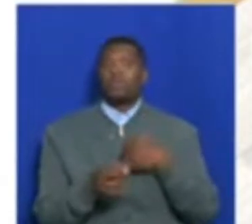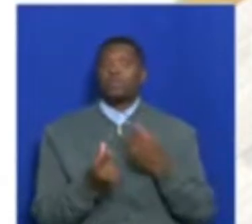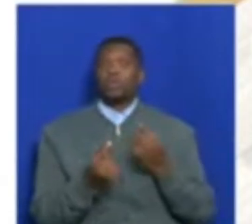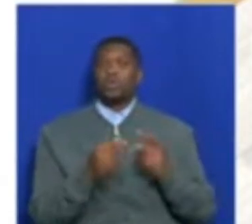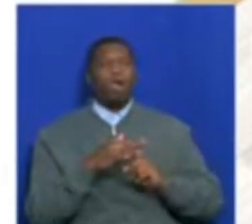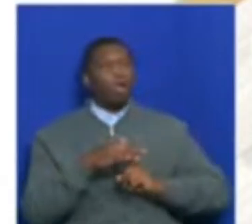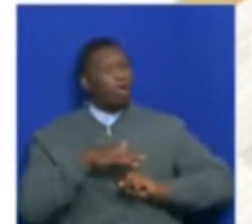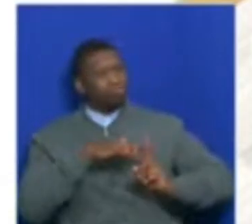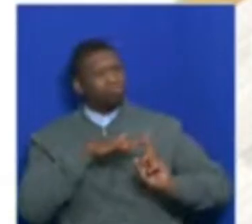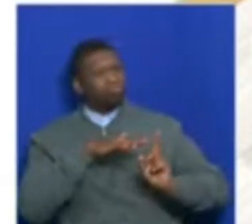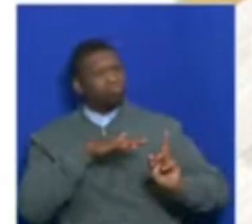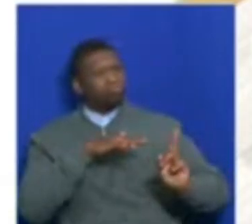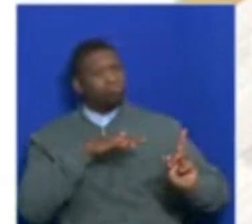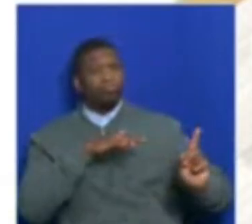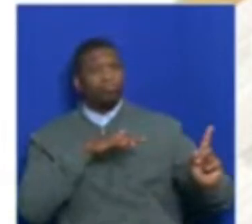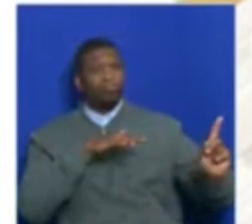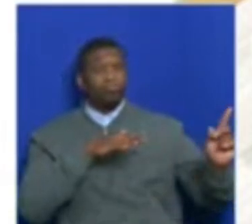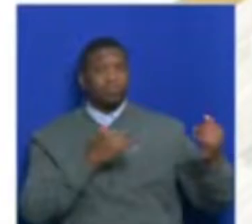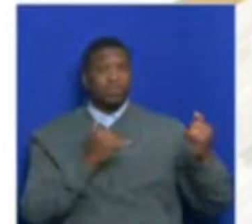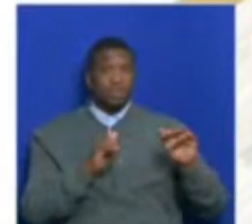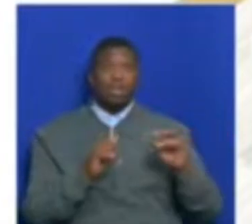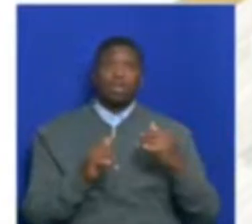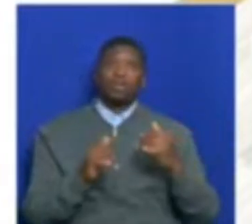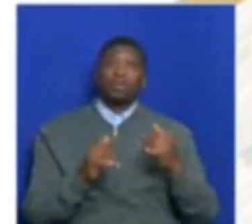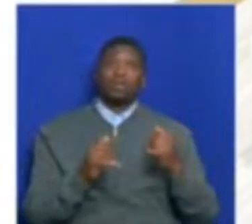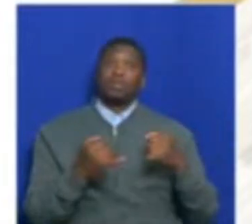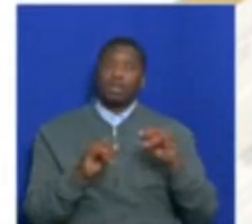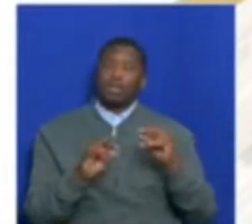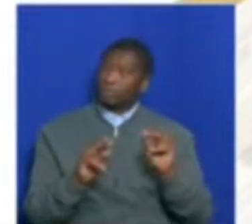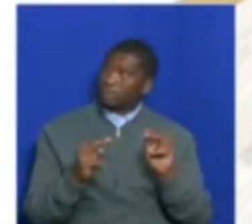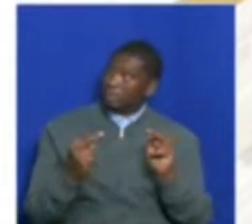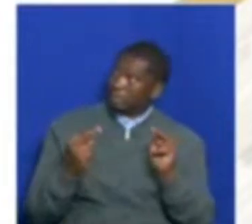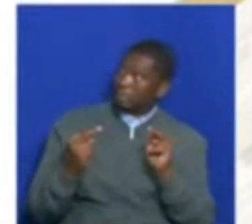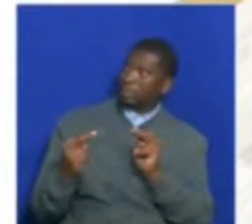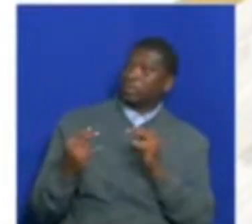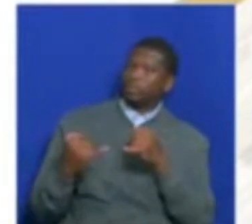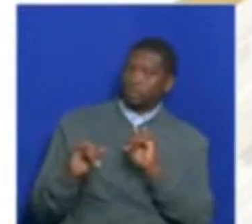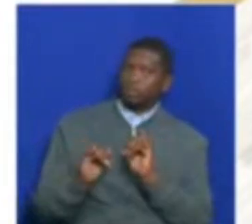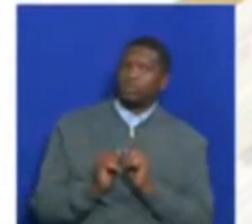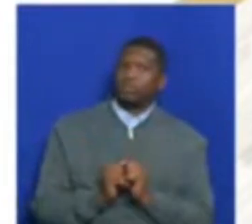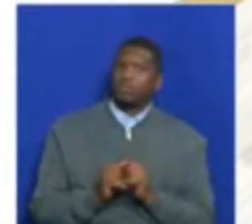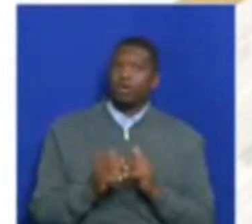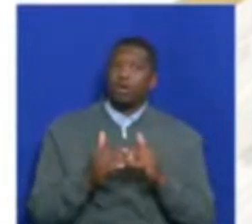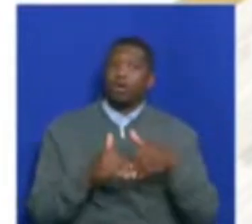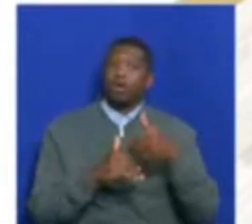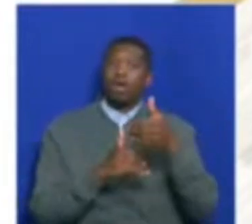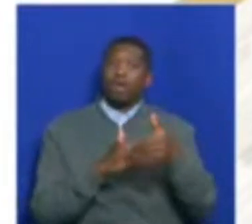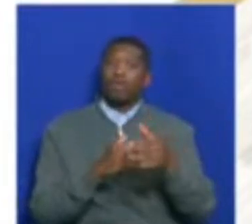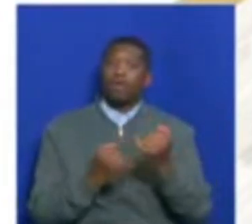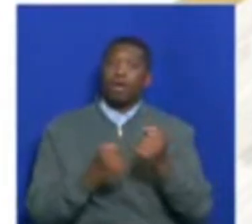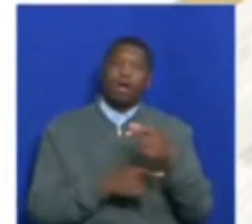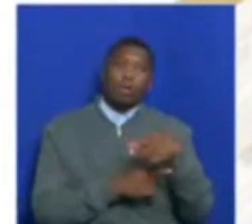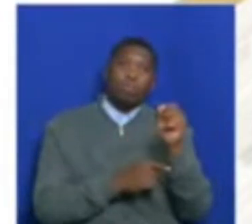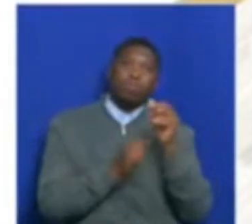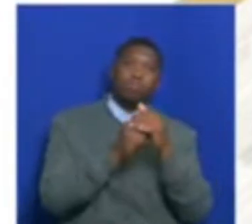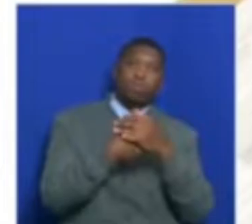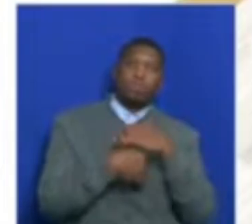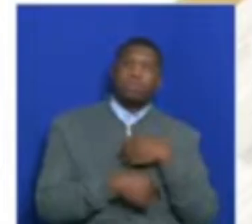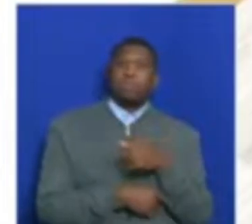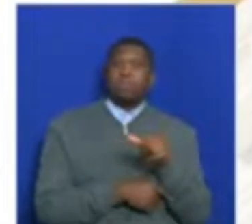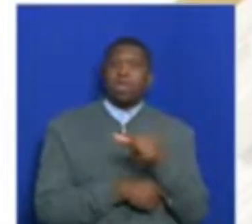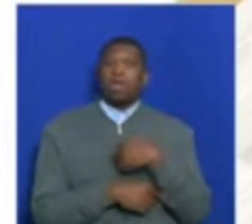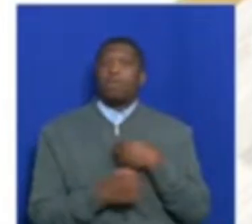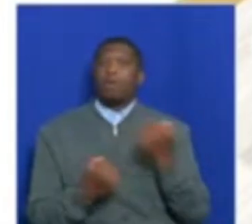still had them in sight. After the vehicles disappeared, I returned to my vehicle. I